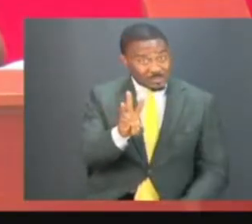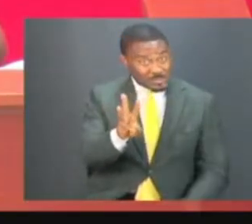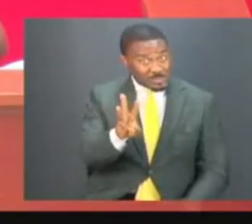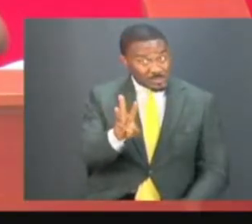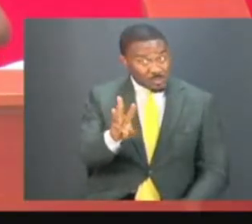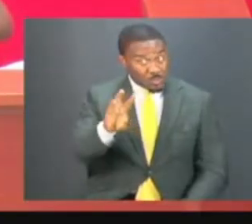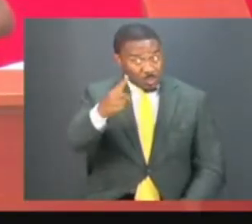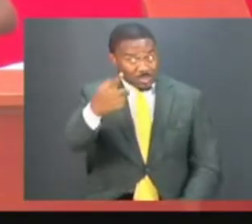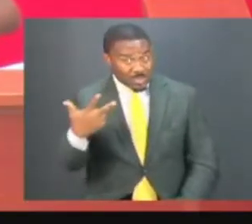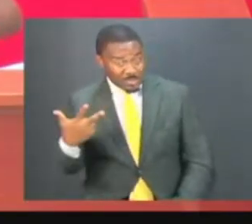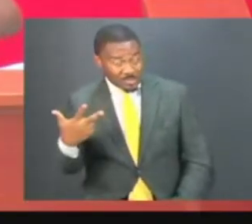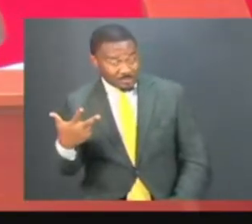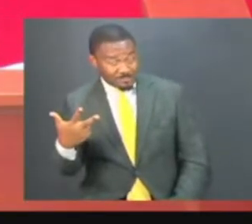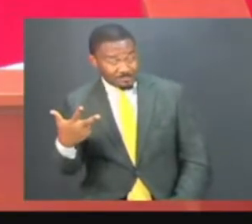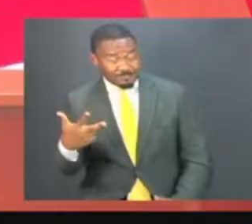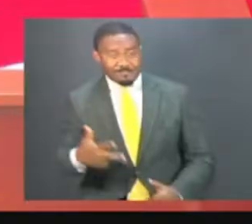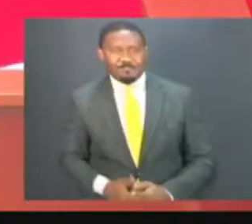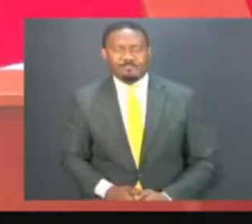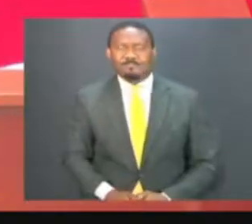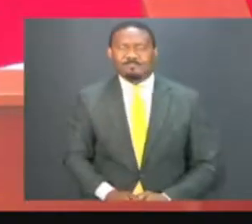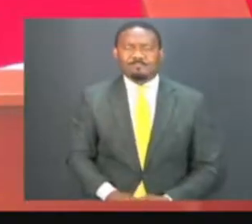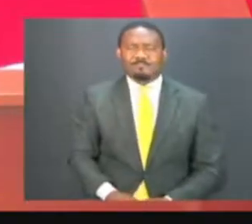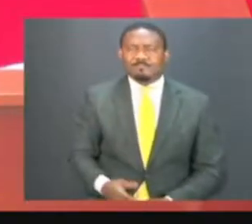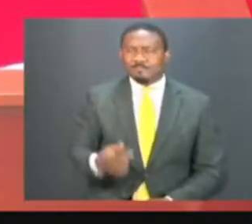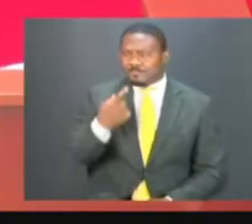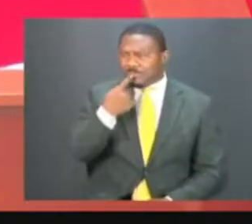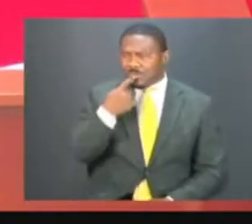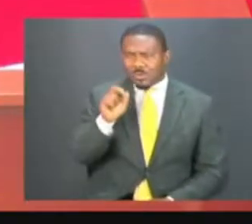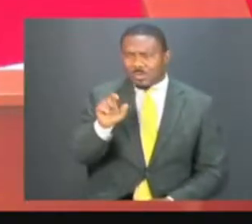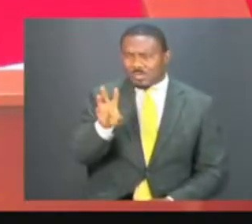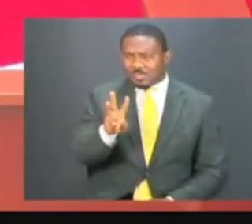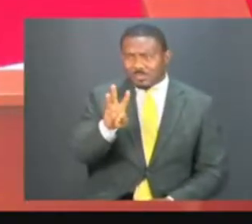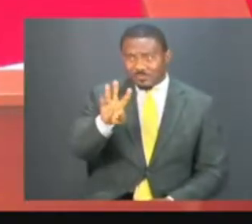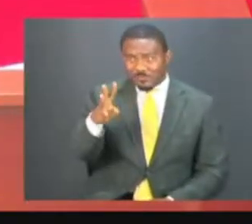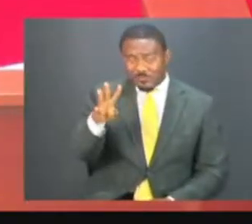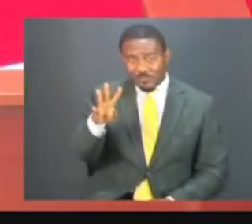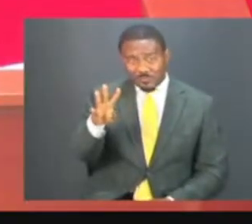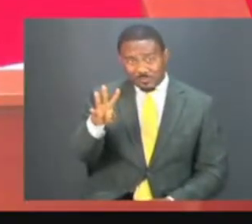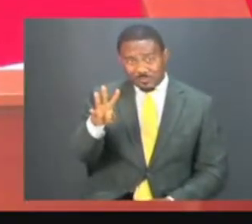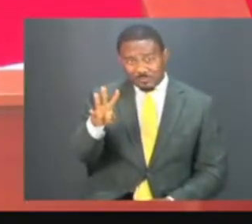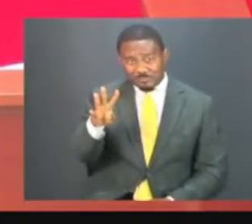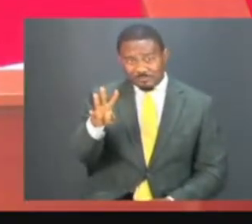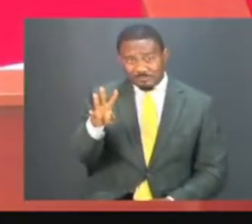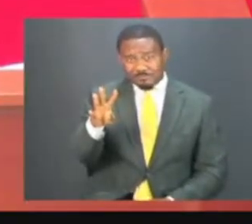Now, if you look at our Standing Order 64,